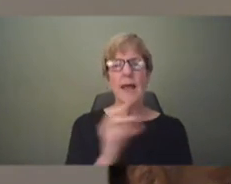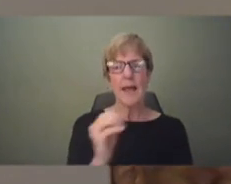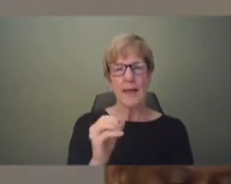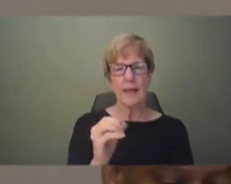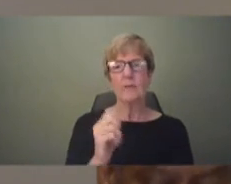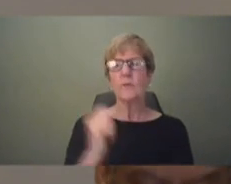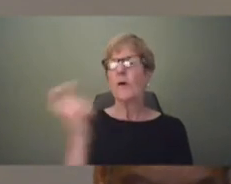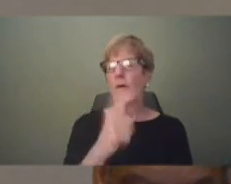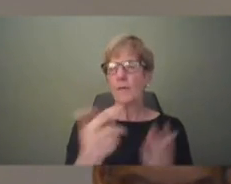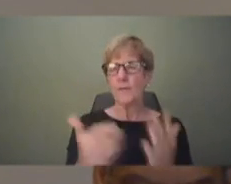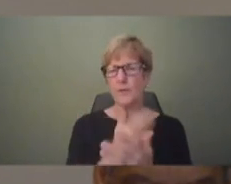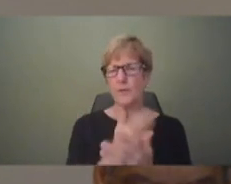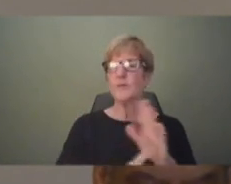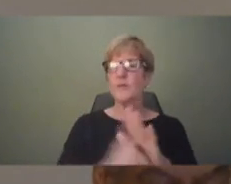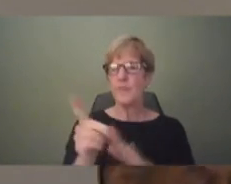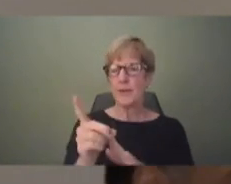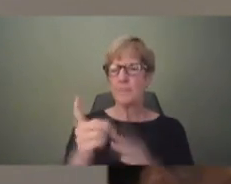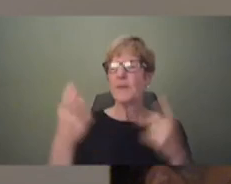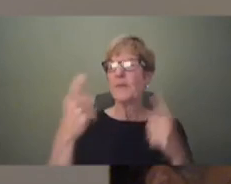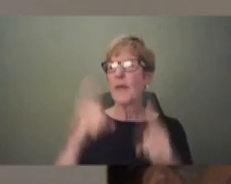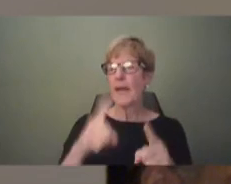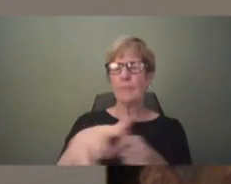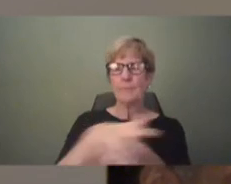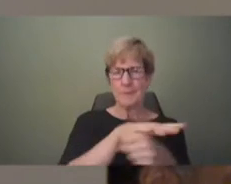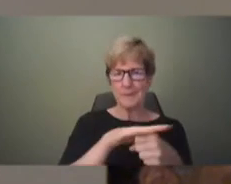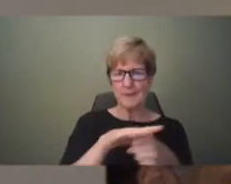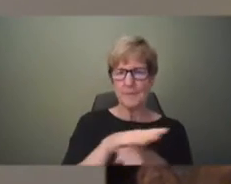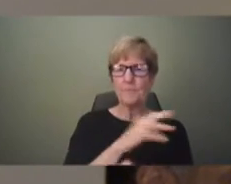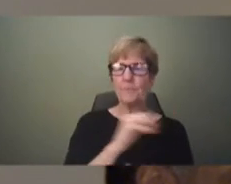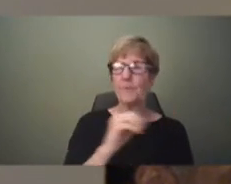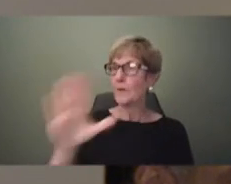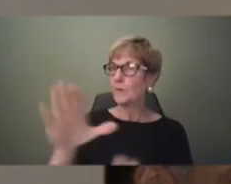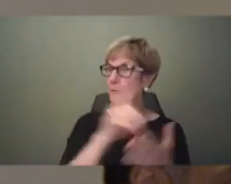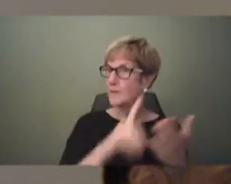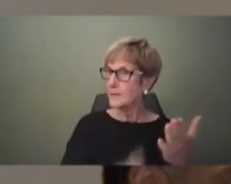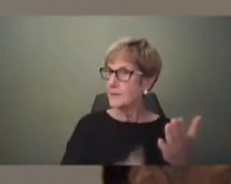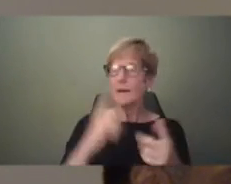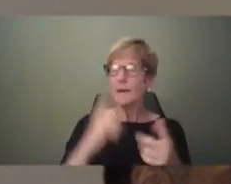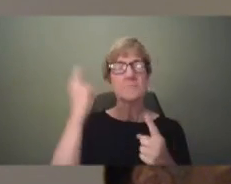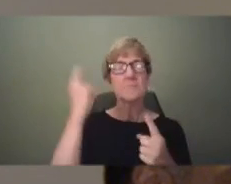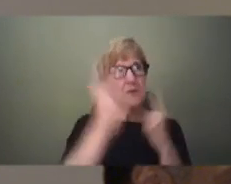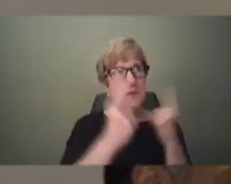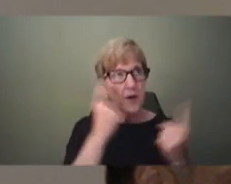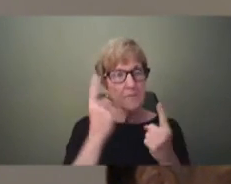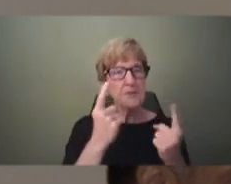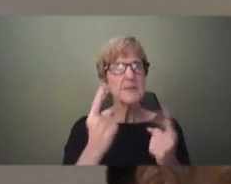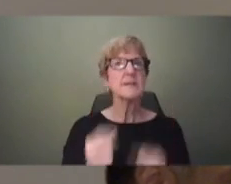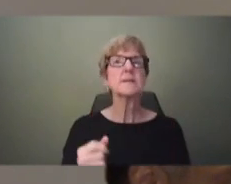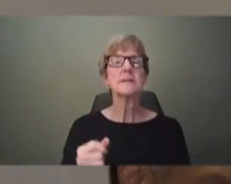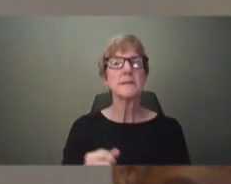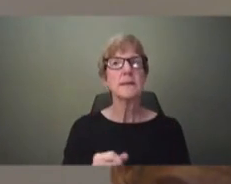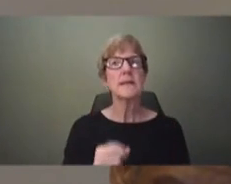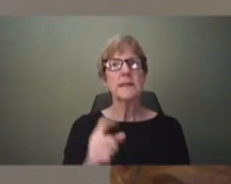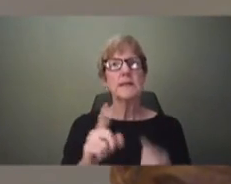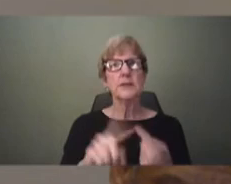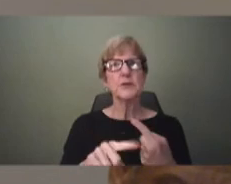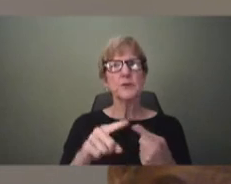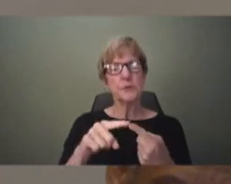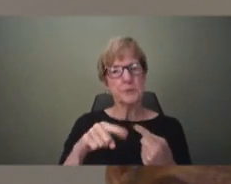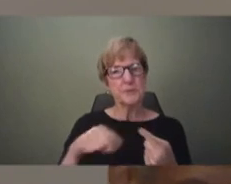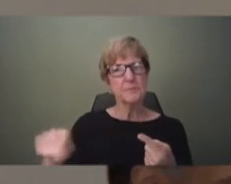development that occurs in the neighborhood and your design and your thought around a Clos Loop environment